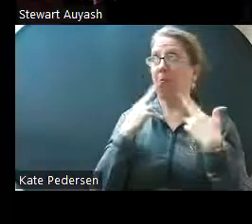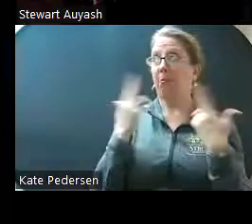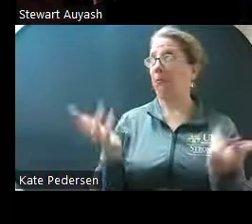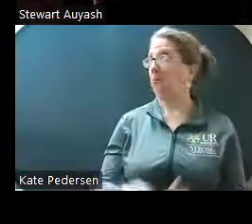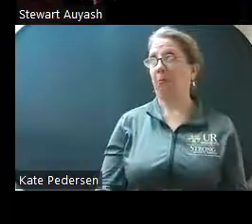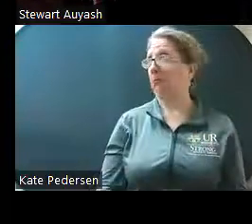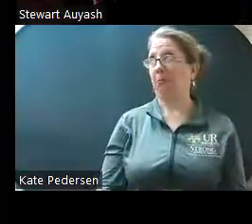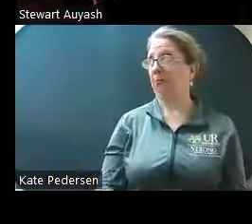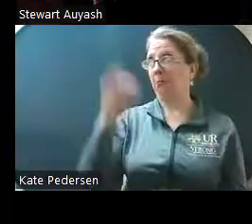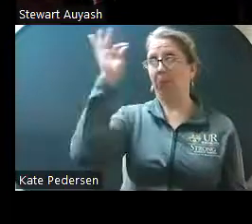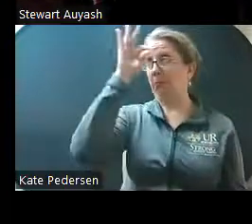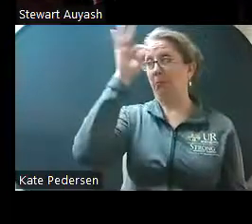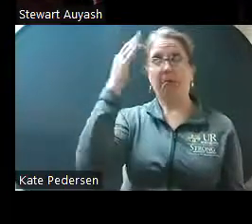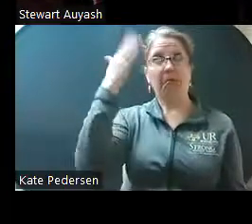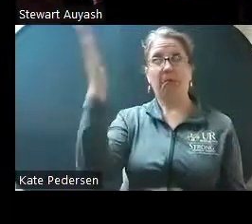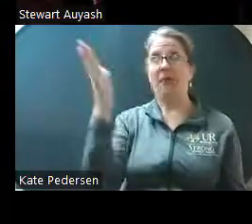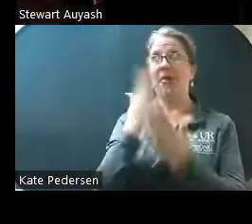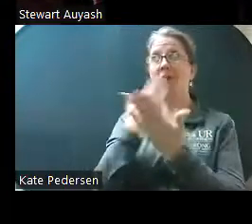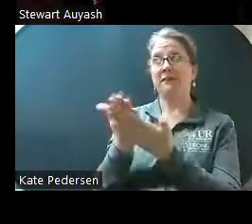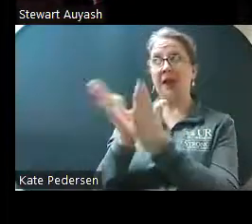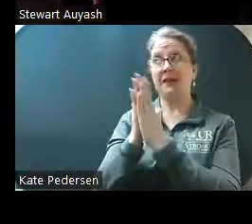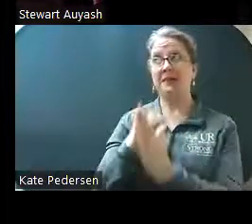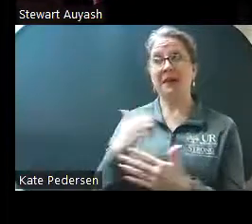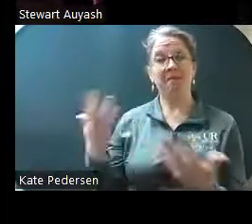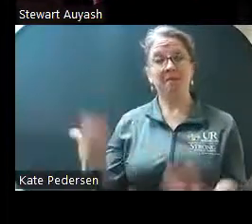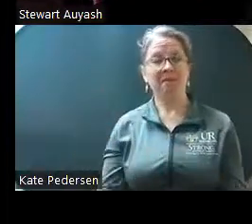I don't know what you're talking about. Thanks for asking me anyway.